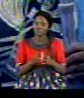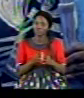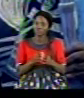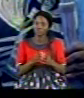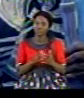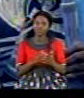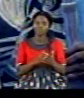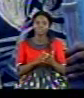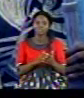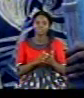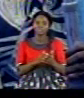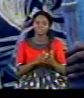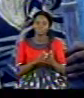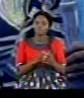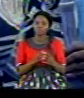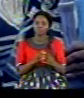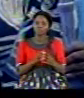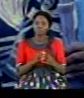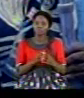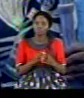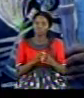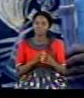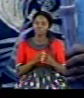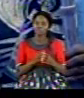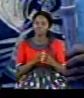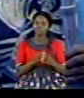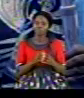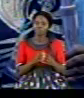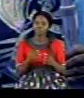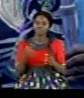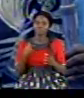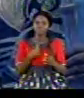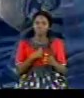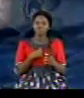everywhere. Until after some days, we decided